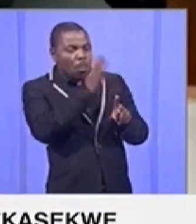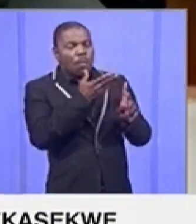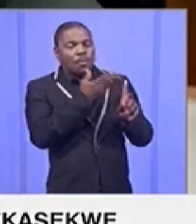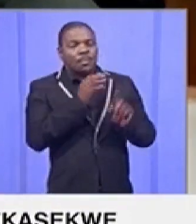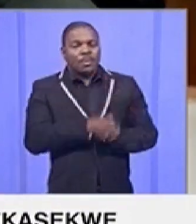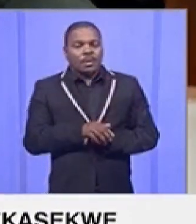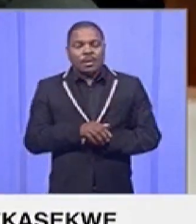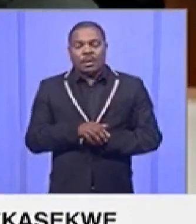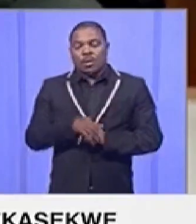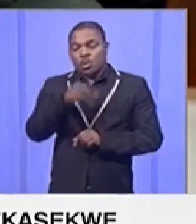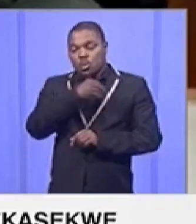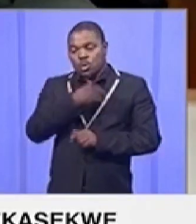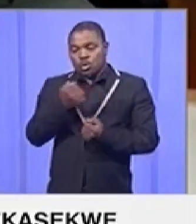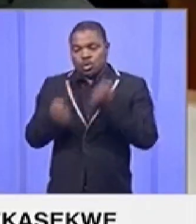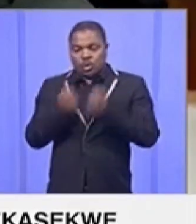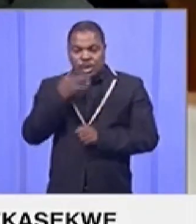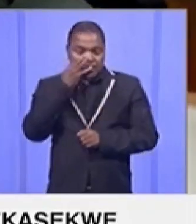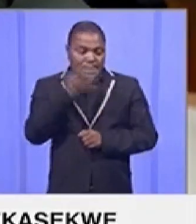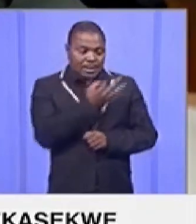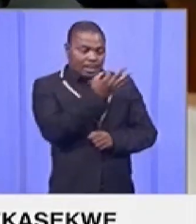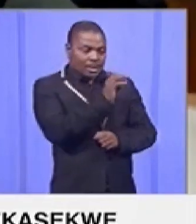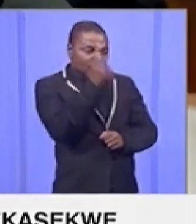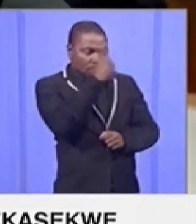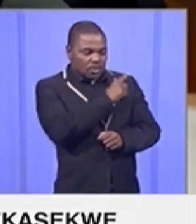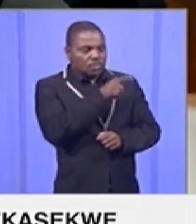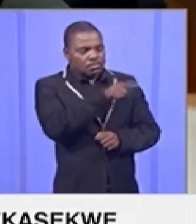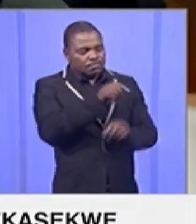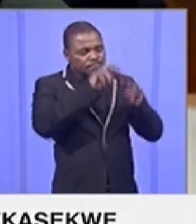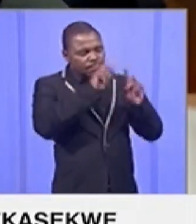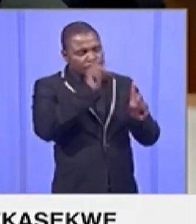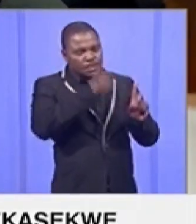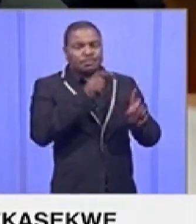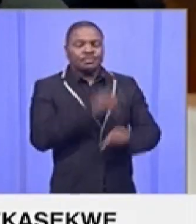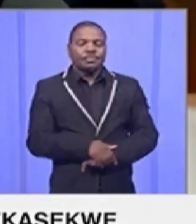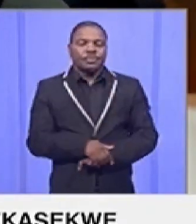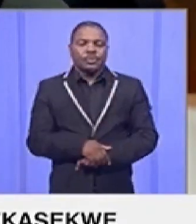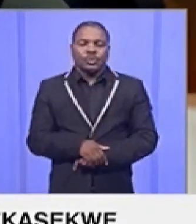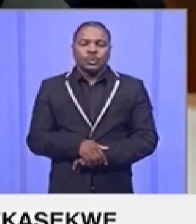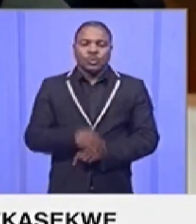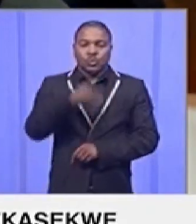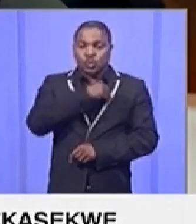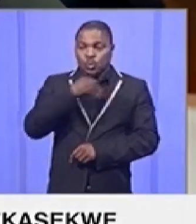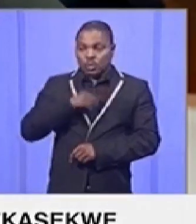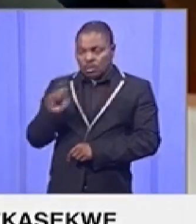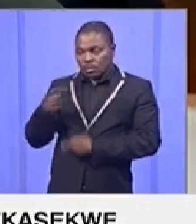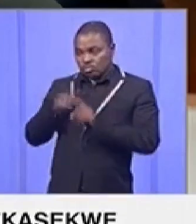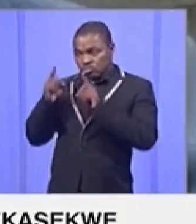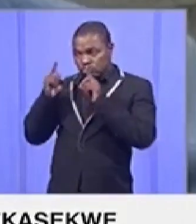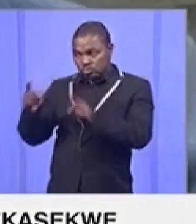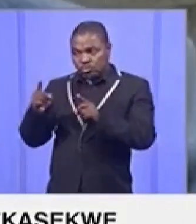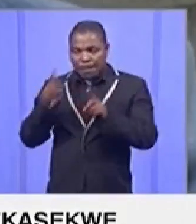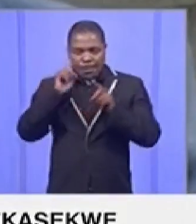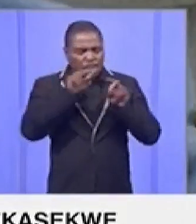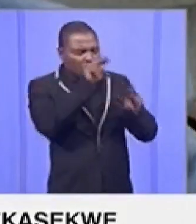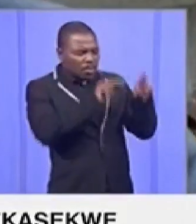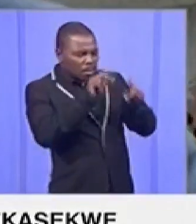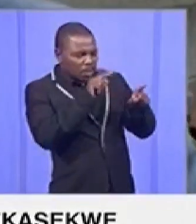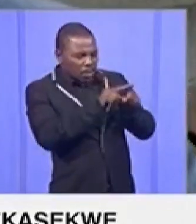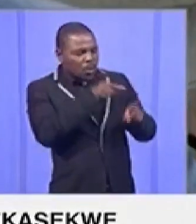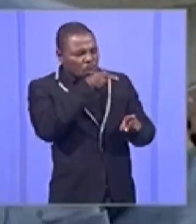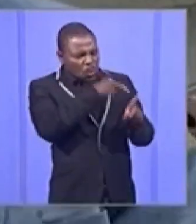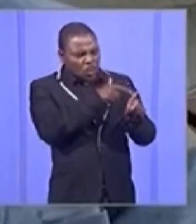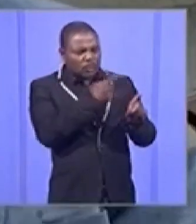reboletse Mafe malatsi a lesome a mararo gore a sekasekiwe. The doctors are ordered to look at as whether he